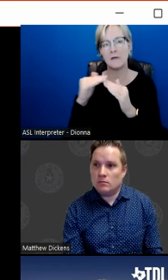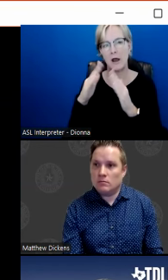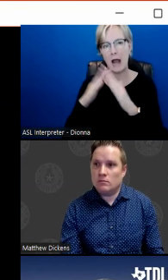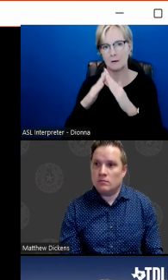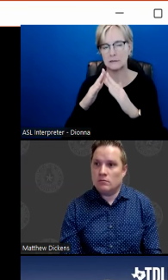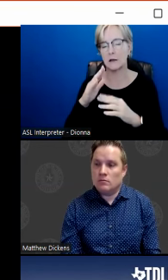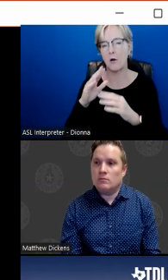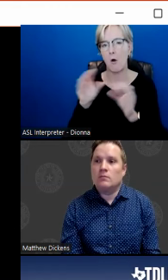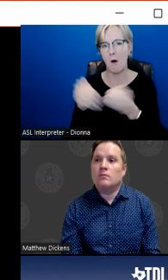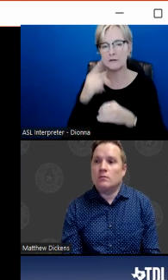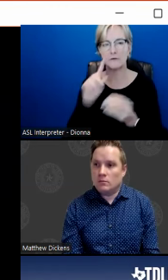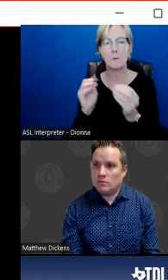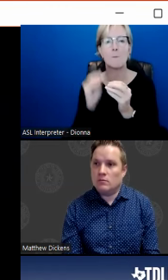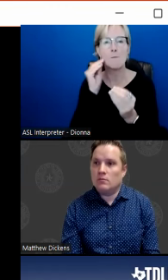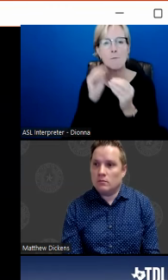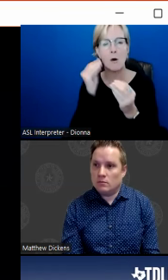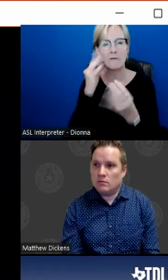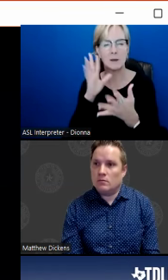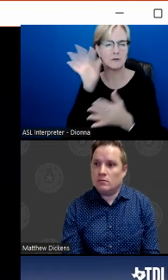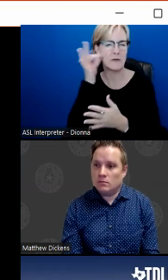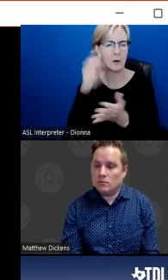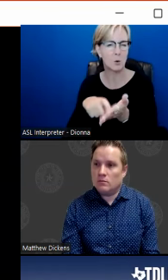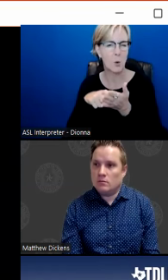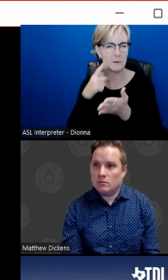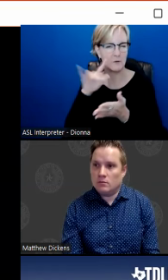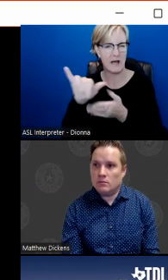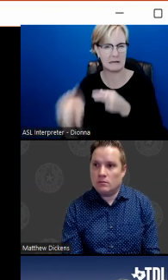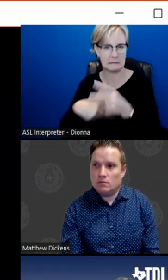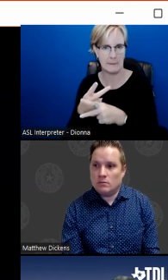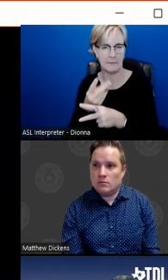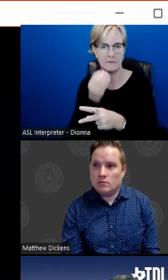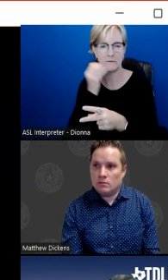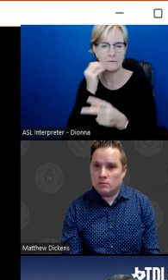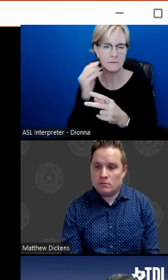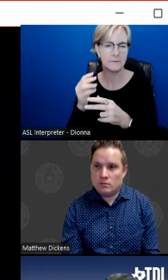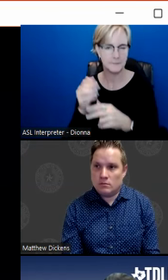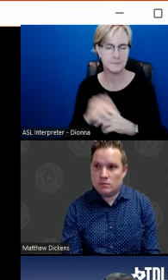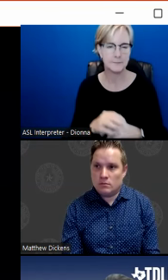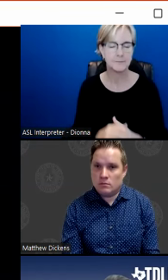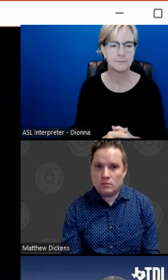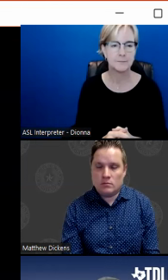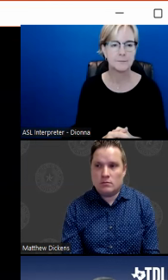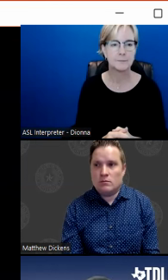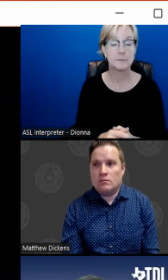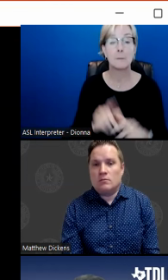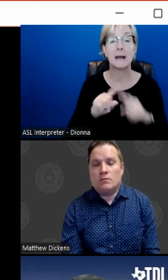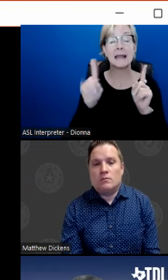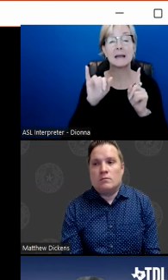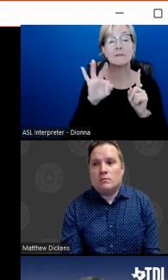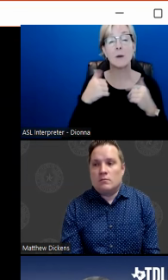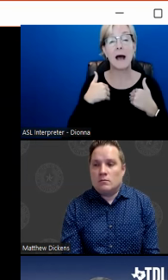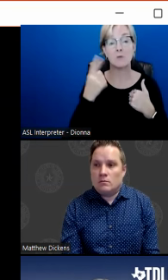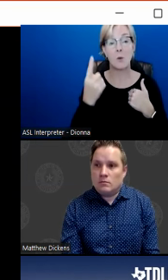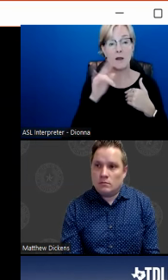more information on federal requirements for those types of facilities. But if you have one of the